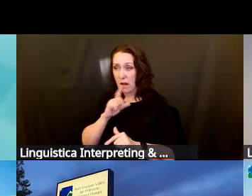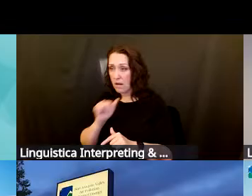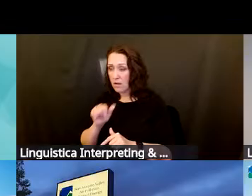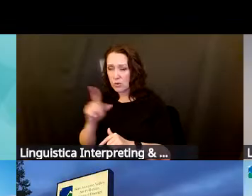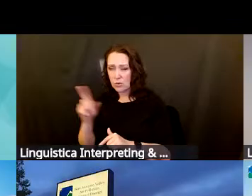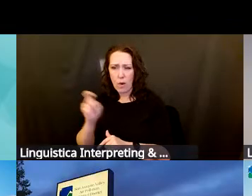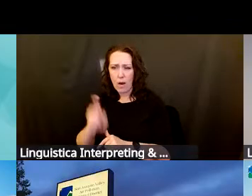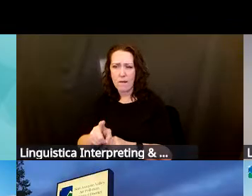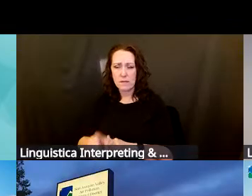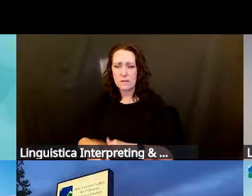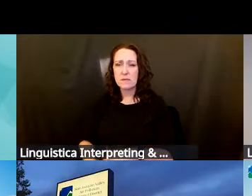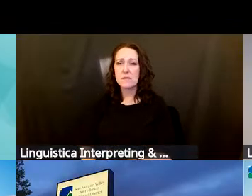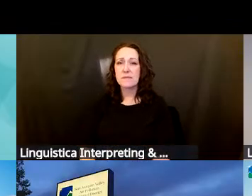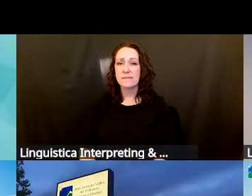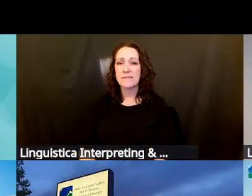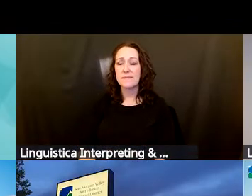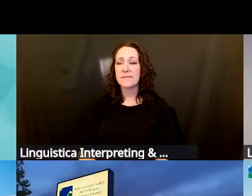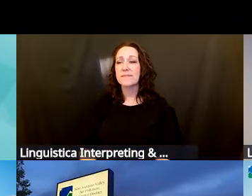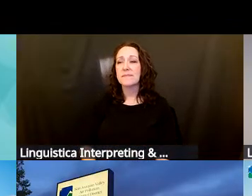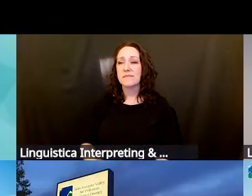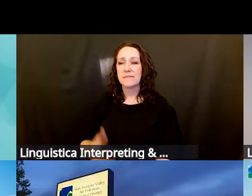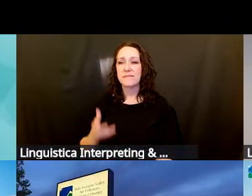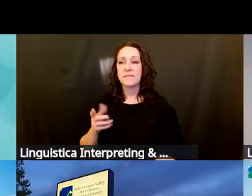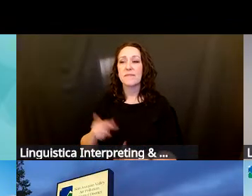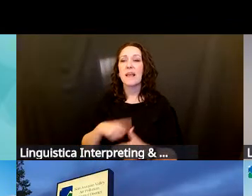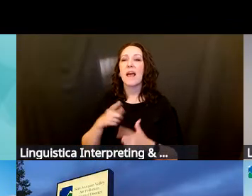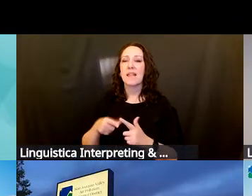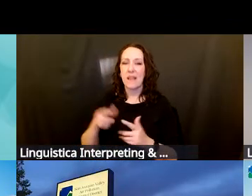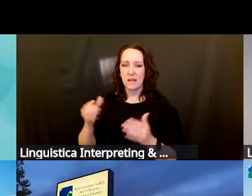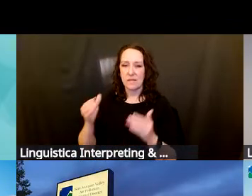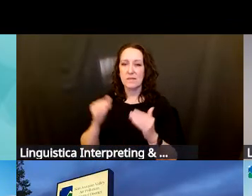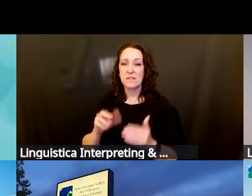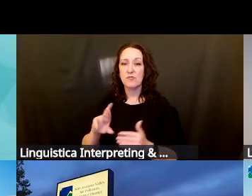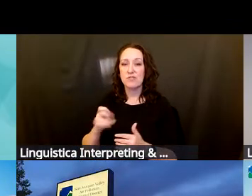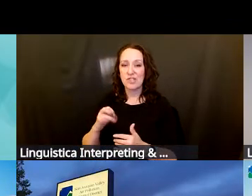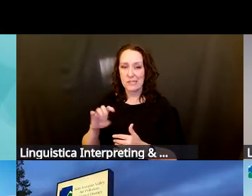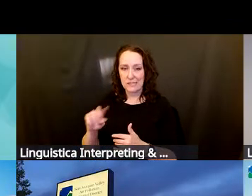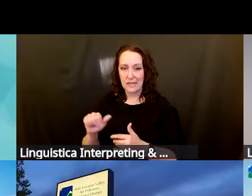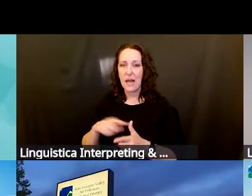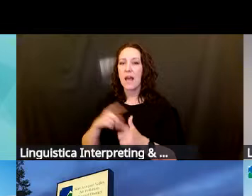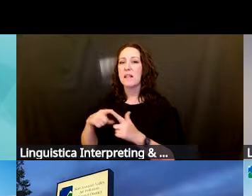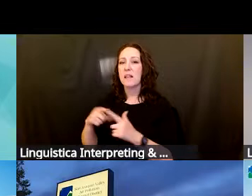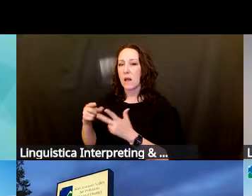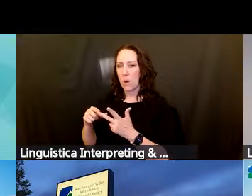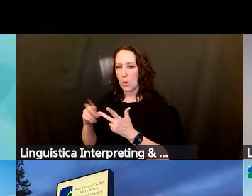question. And then we can go to Regina and then Gloria.